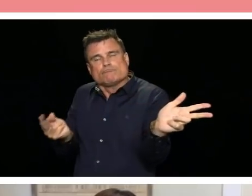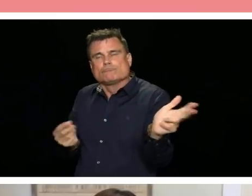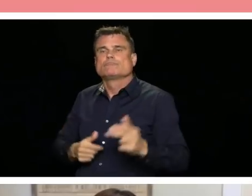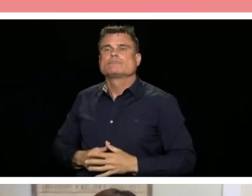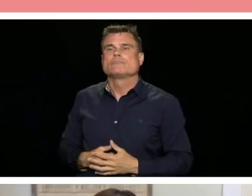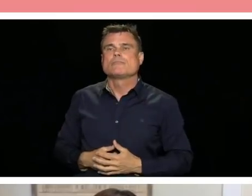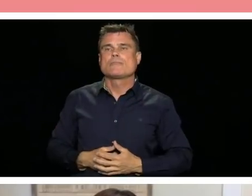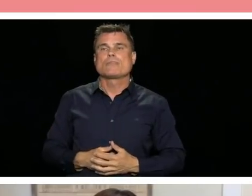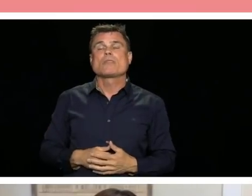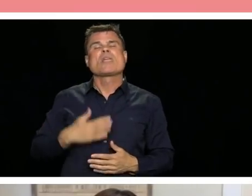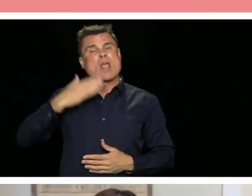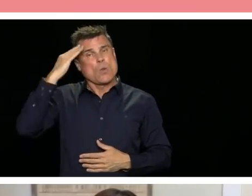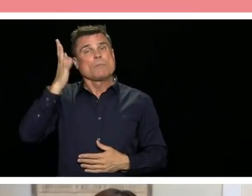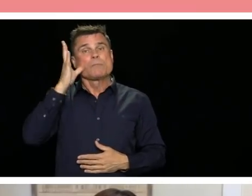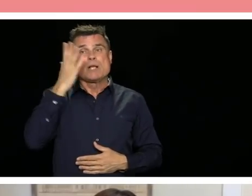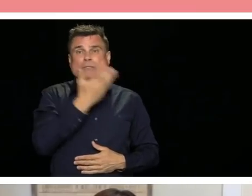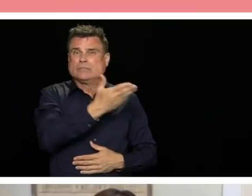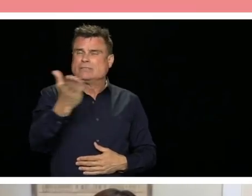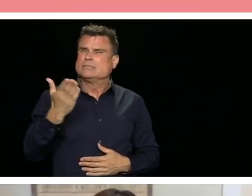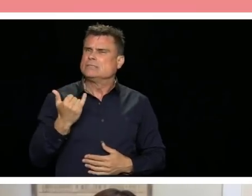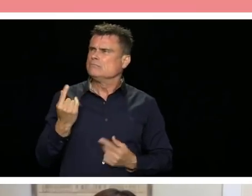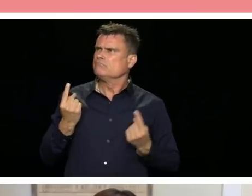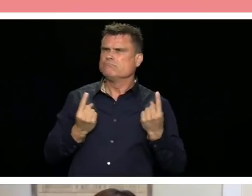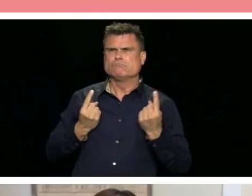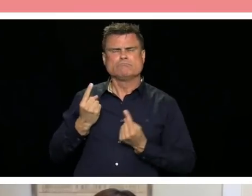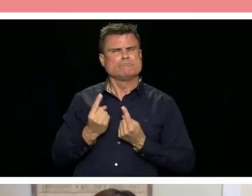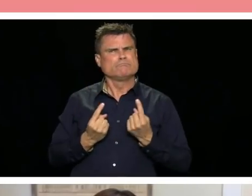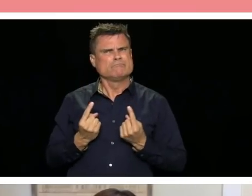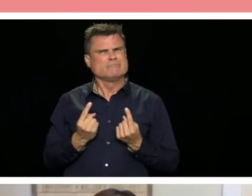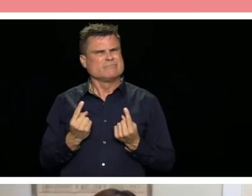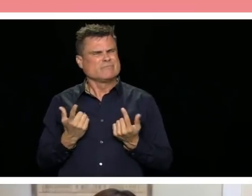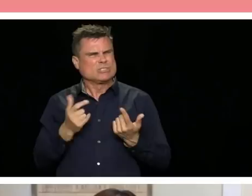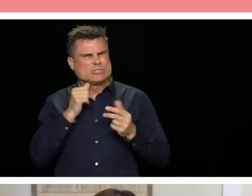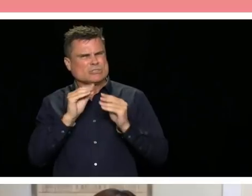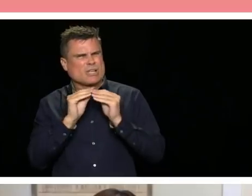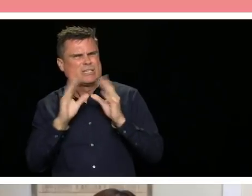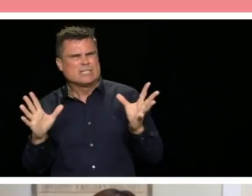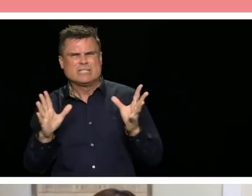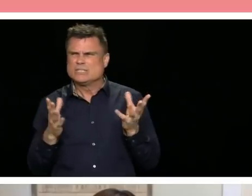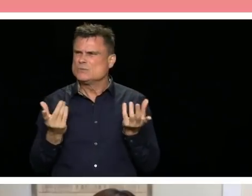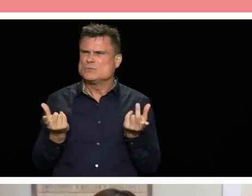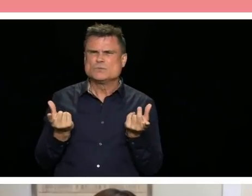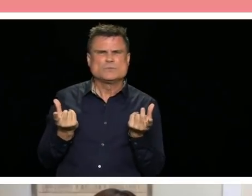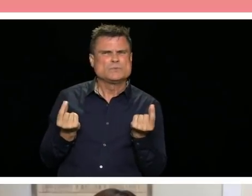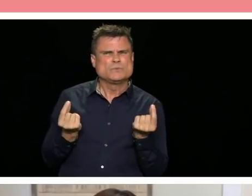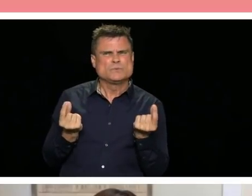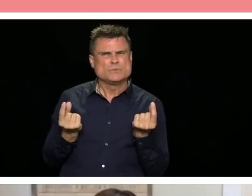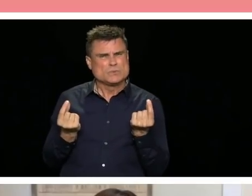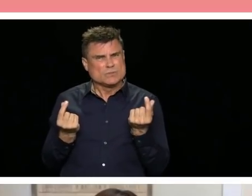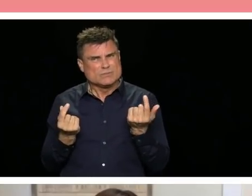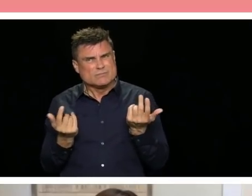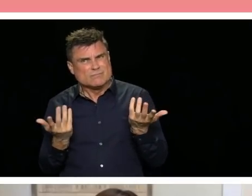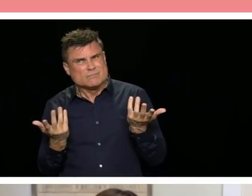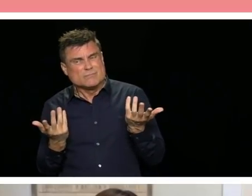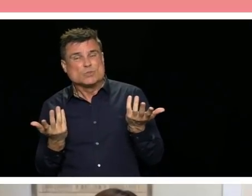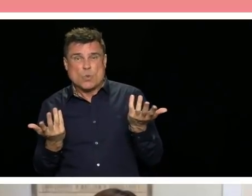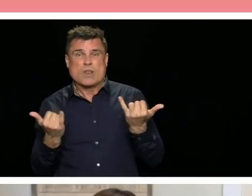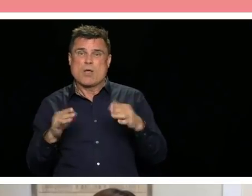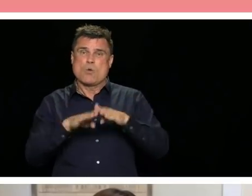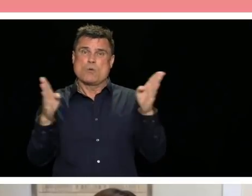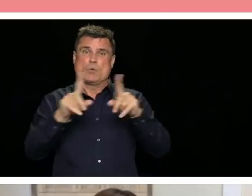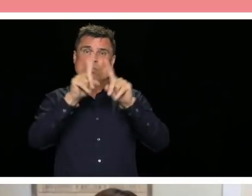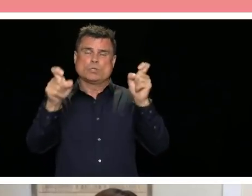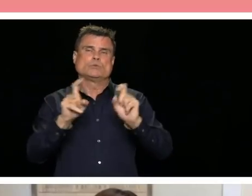childcare, and I'm looking forward to answering those questions. So without further ado, I'll turn it back to you, Emily Sims. Thank you,